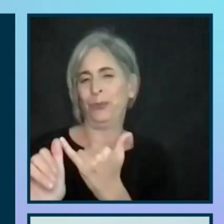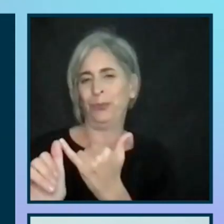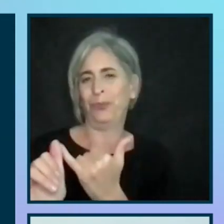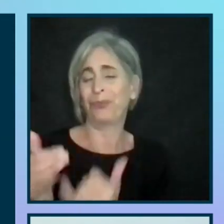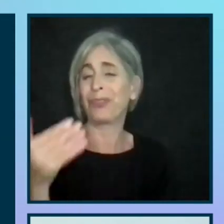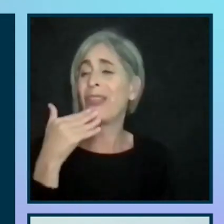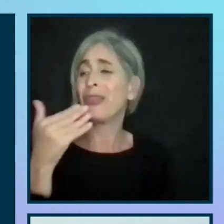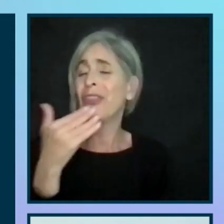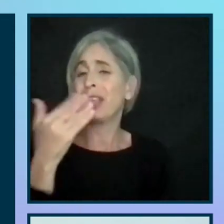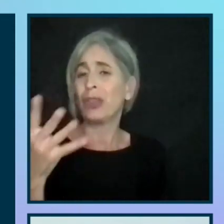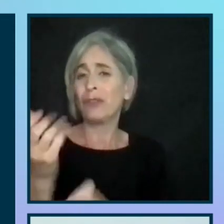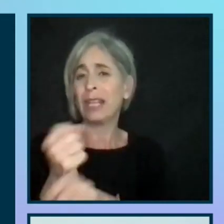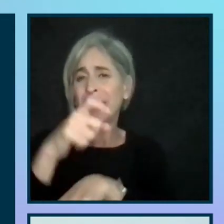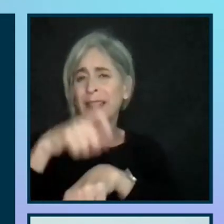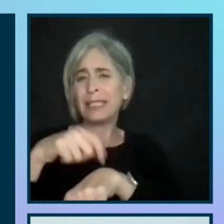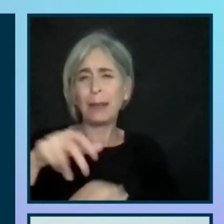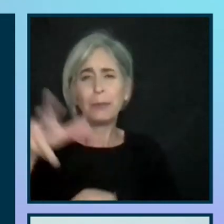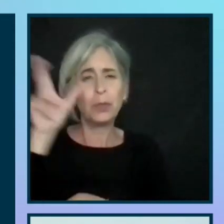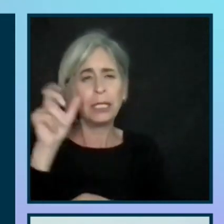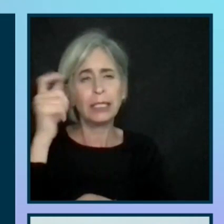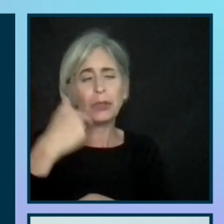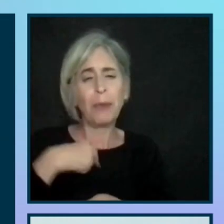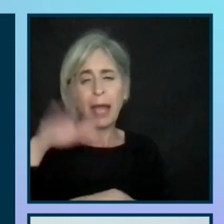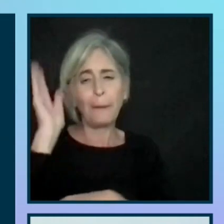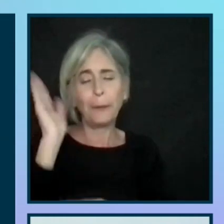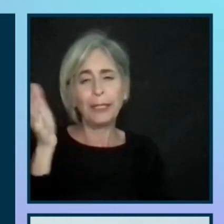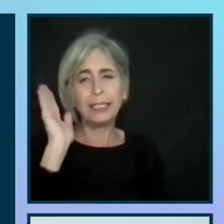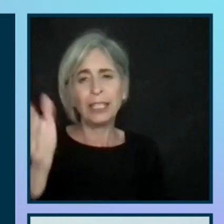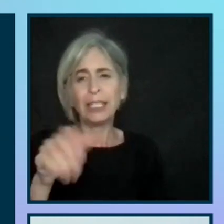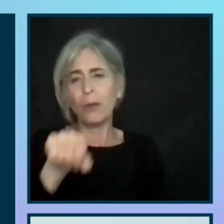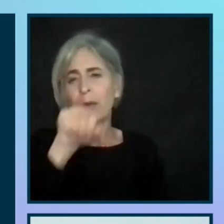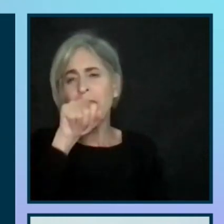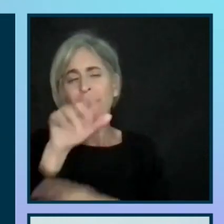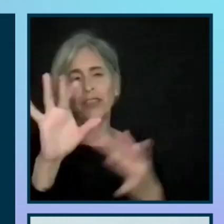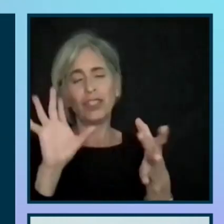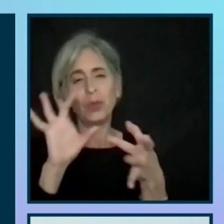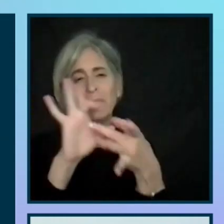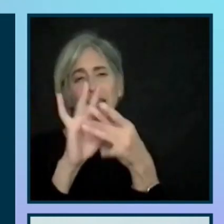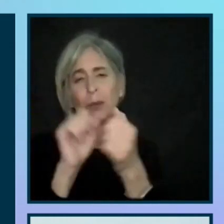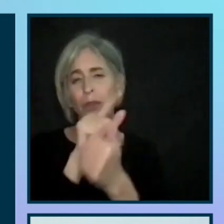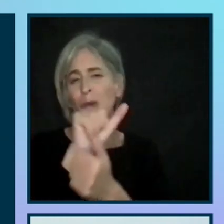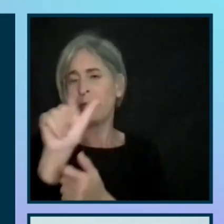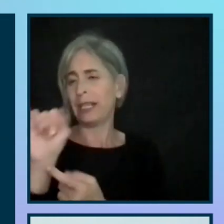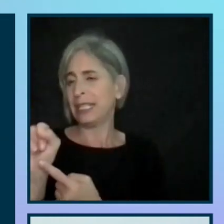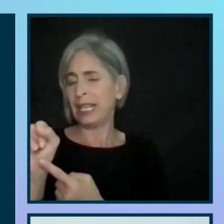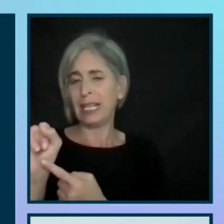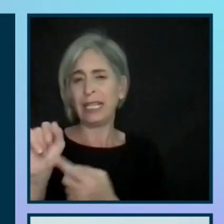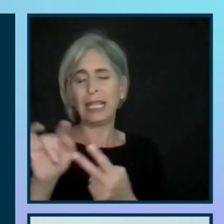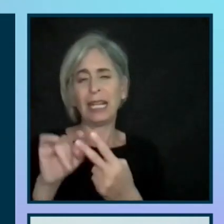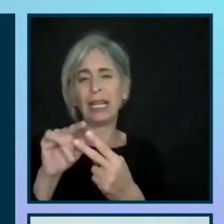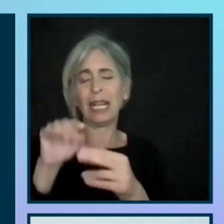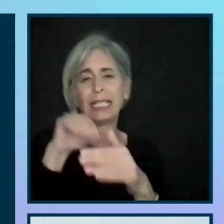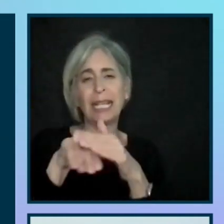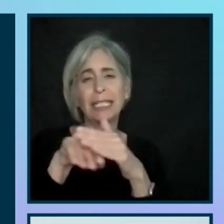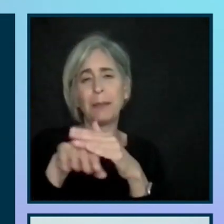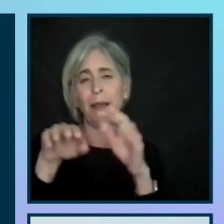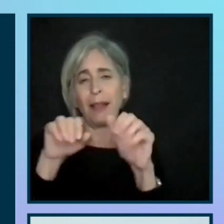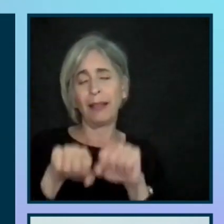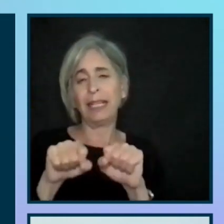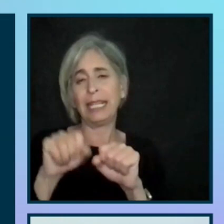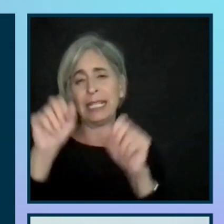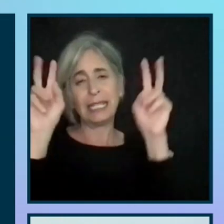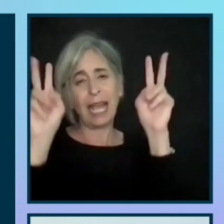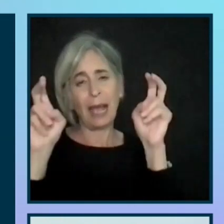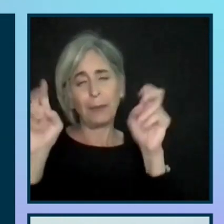Thank you for taking the time to listen to my presentation. I'd love to connect with you on LinkedIn, on accessibility topics, or on any